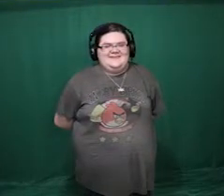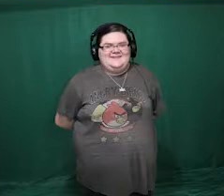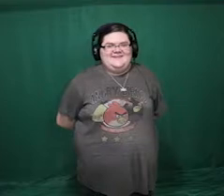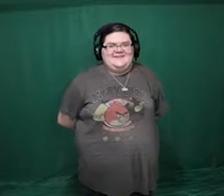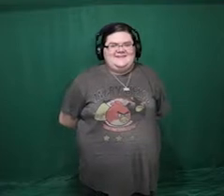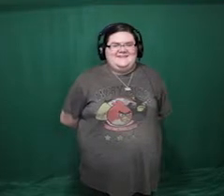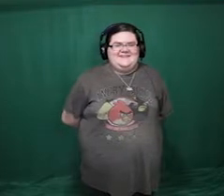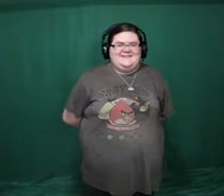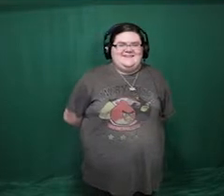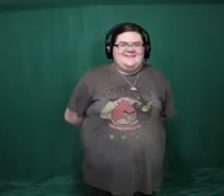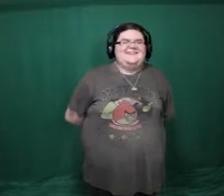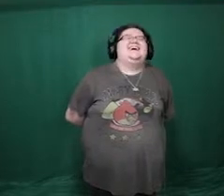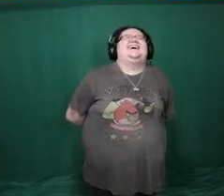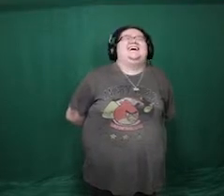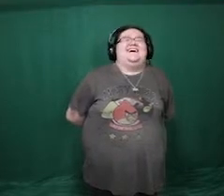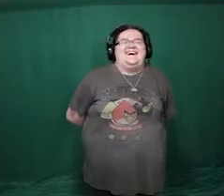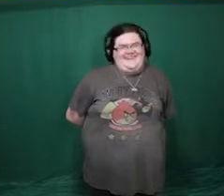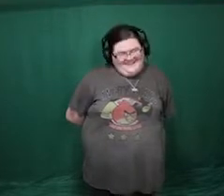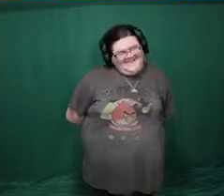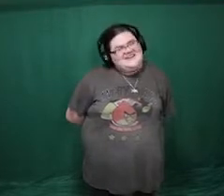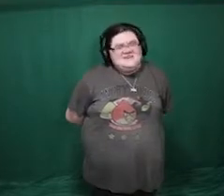Bazinga's first time watching Fall Guys.